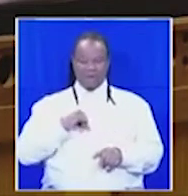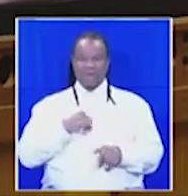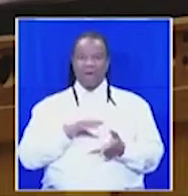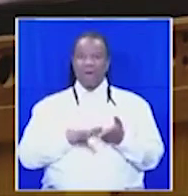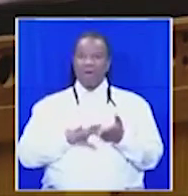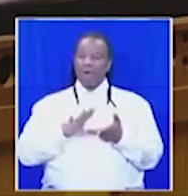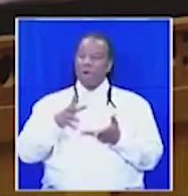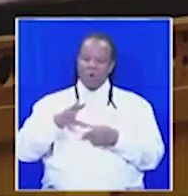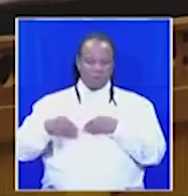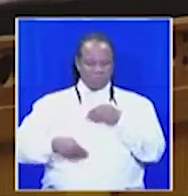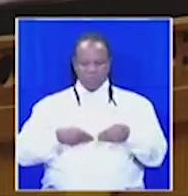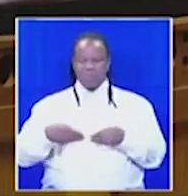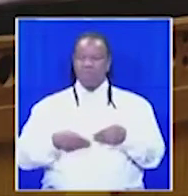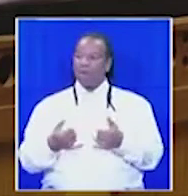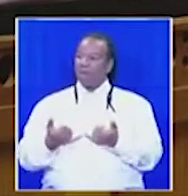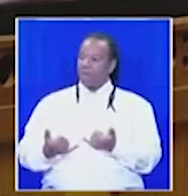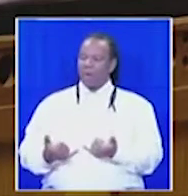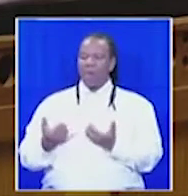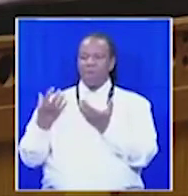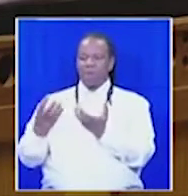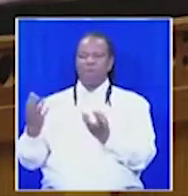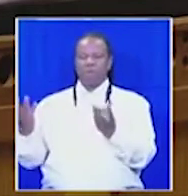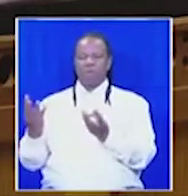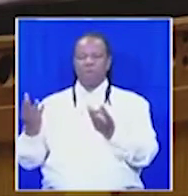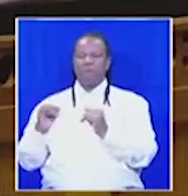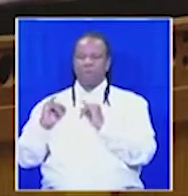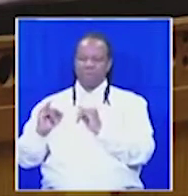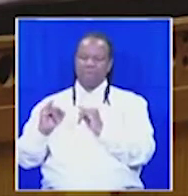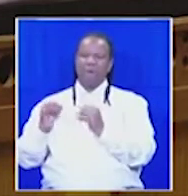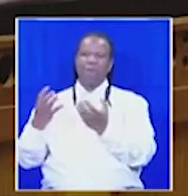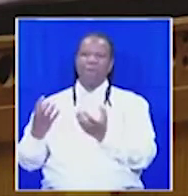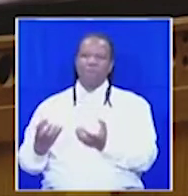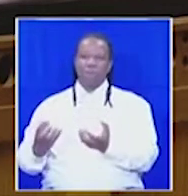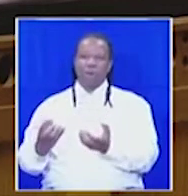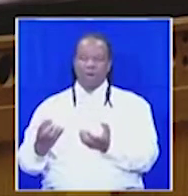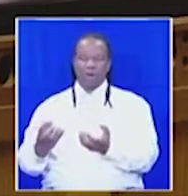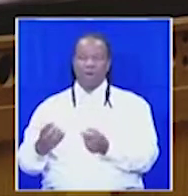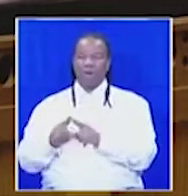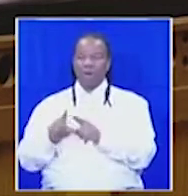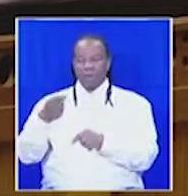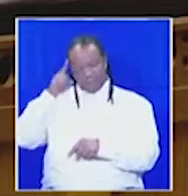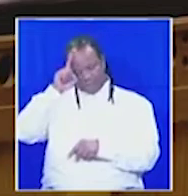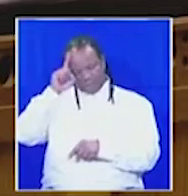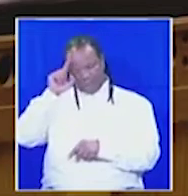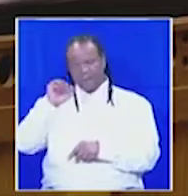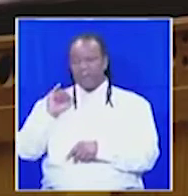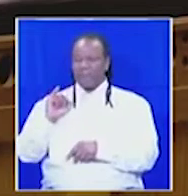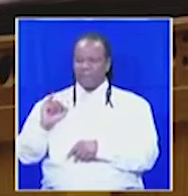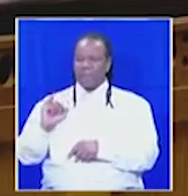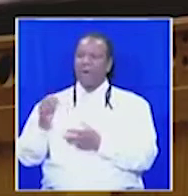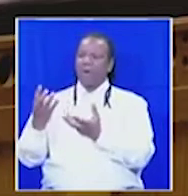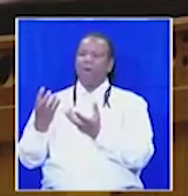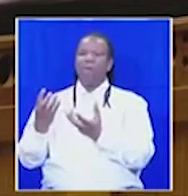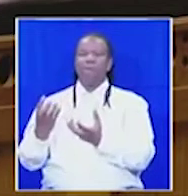resources and makes poor South Africans even poorer. And the place where poor black South Africans are getting the worst treatment is in